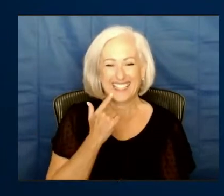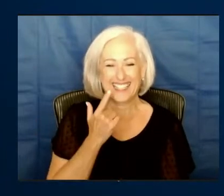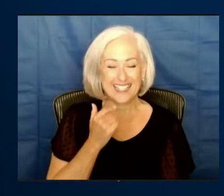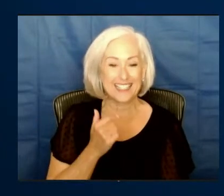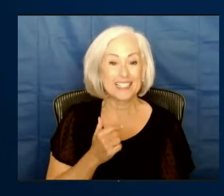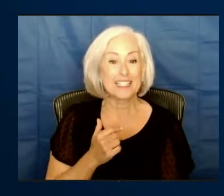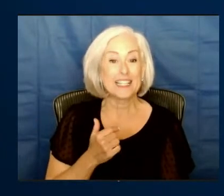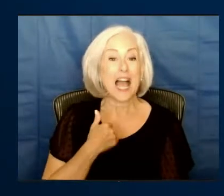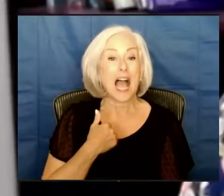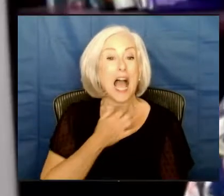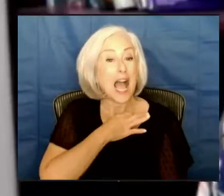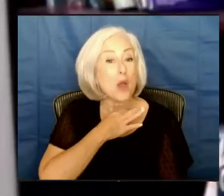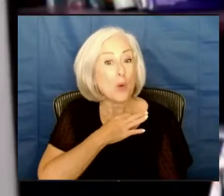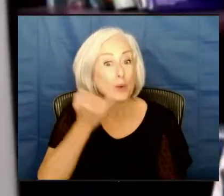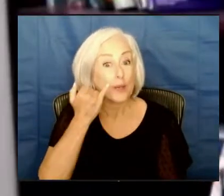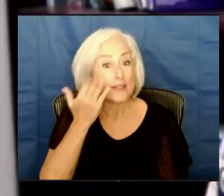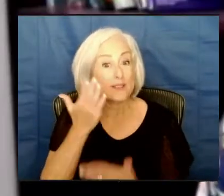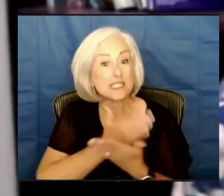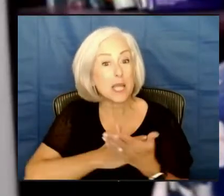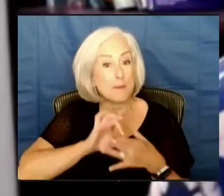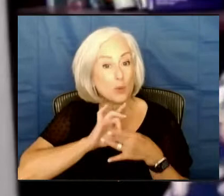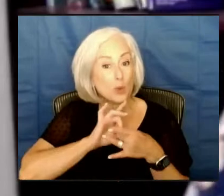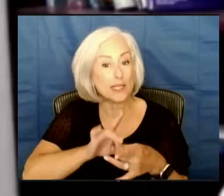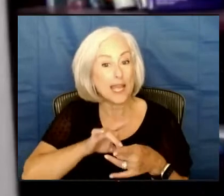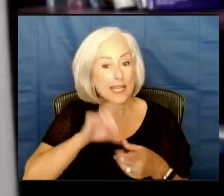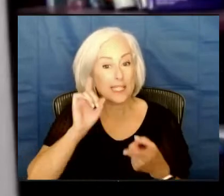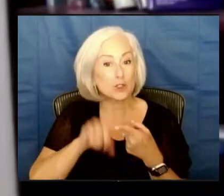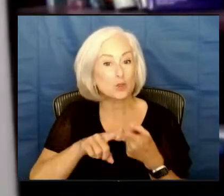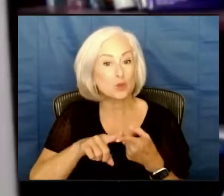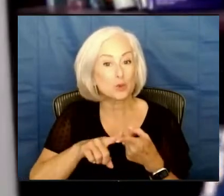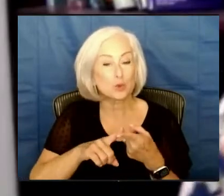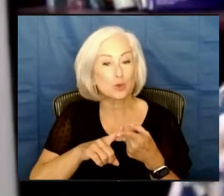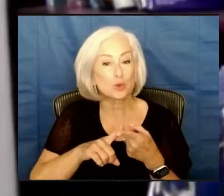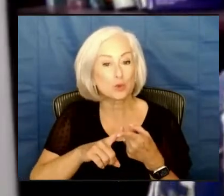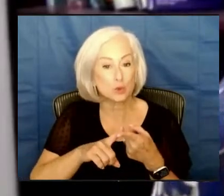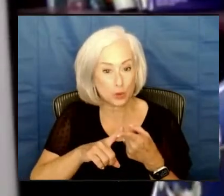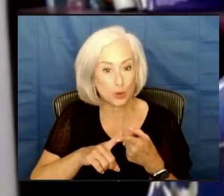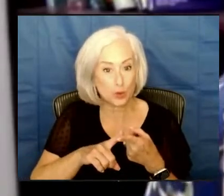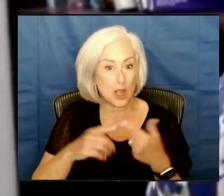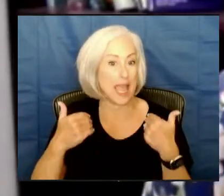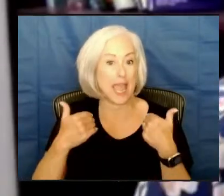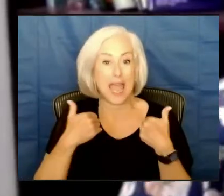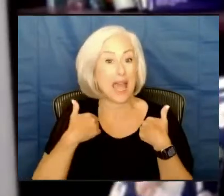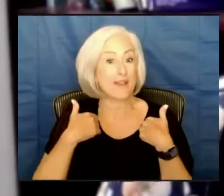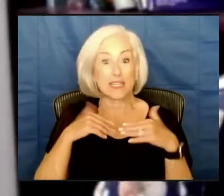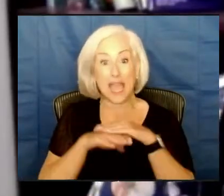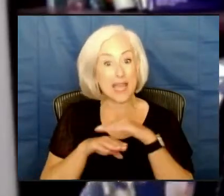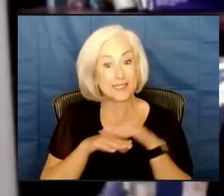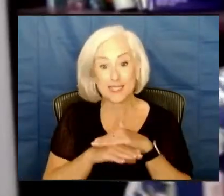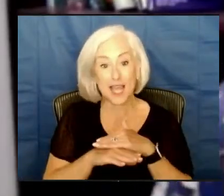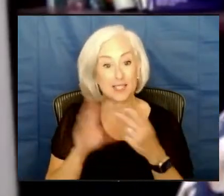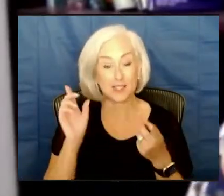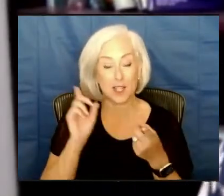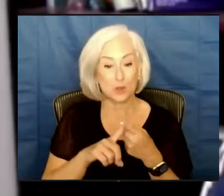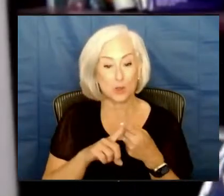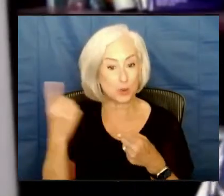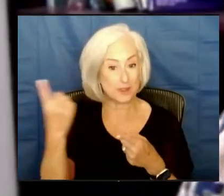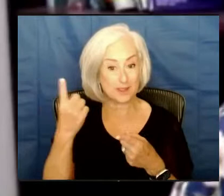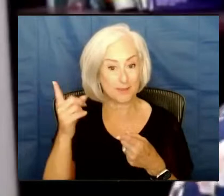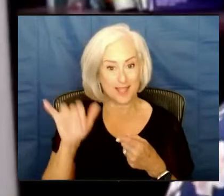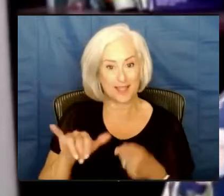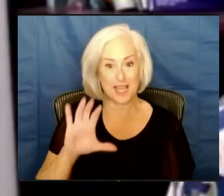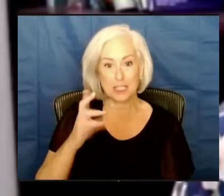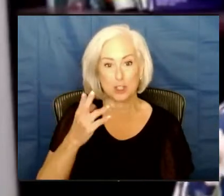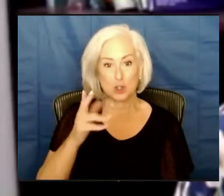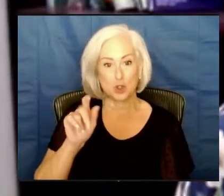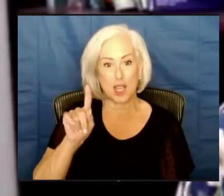I wonder if some of it has to do with just having access to something like Chantix,